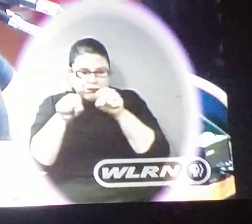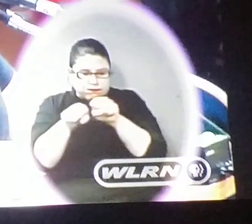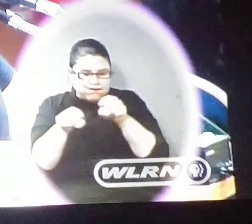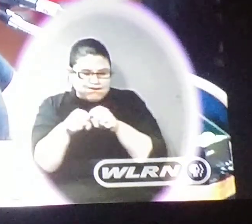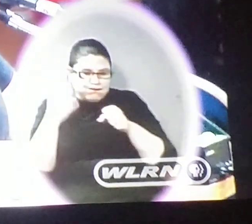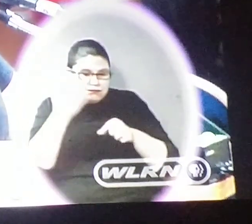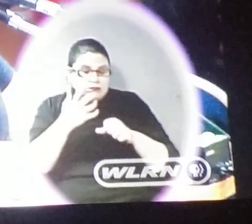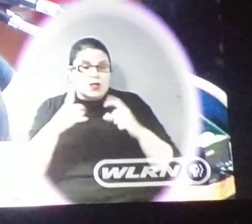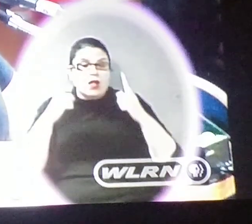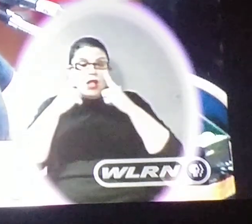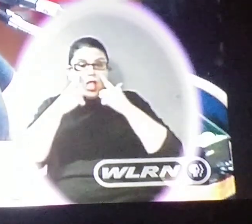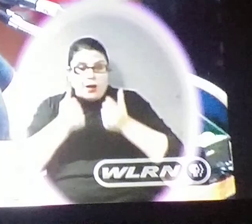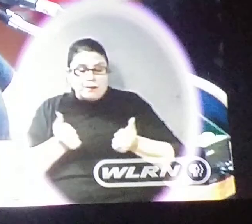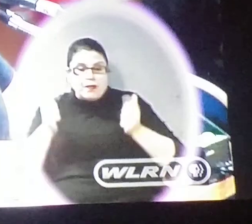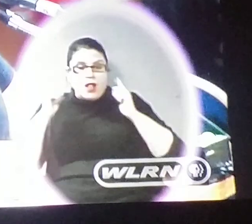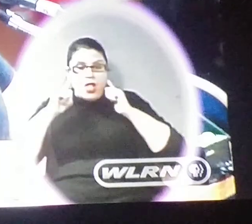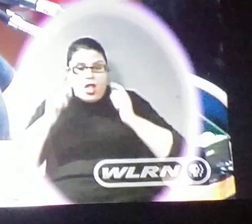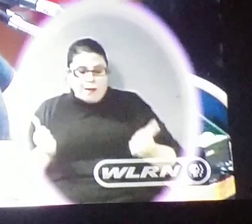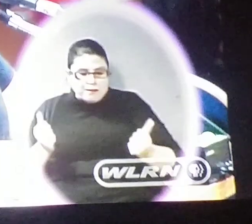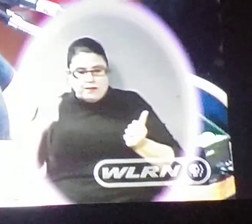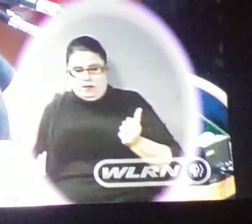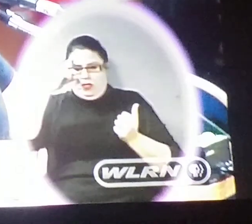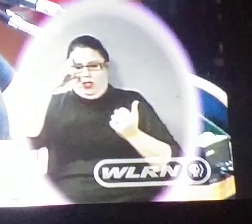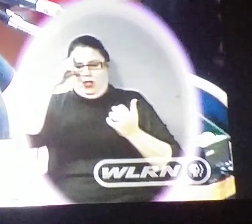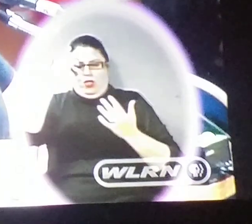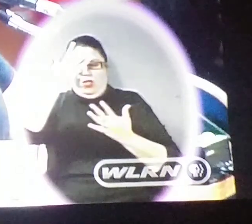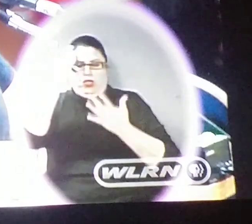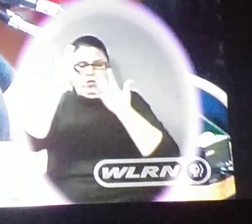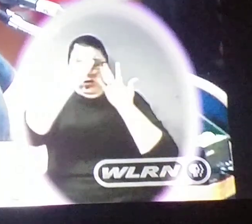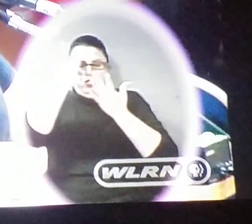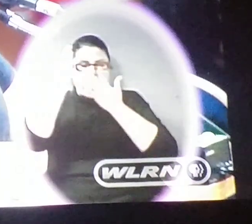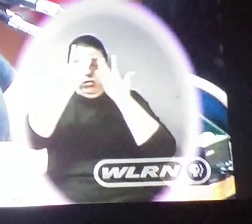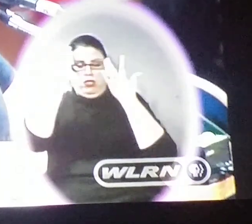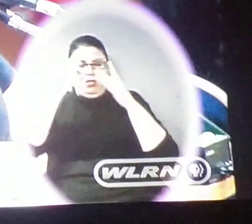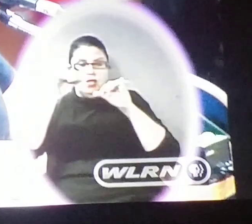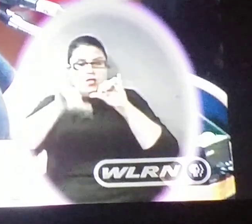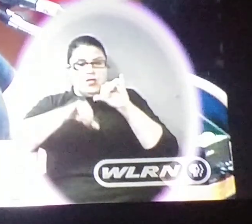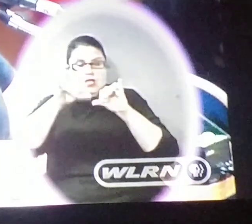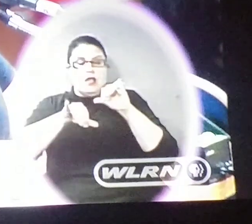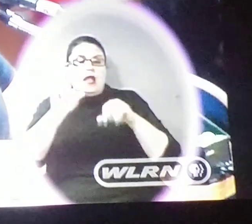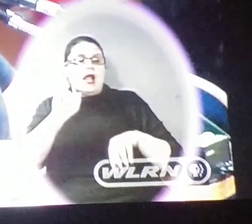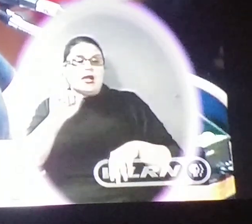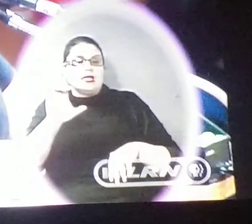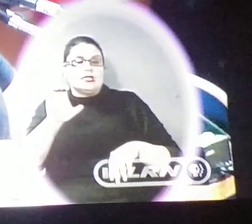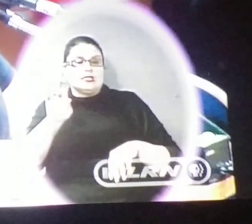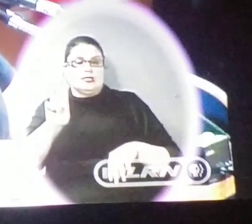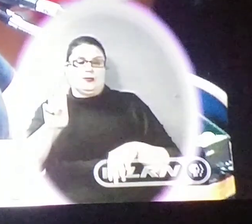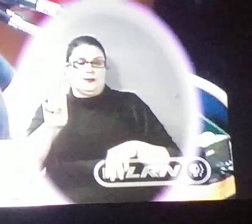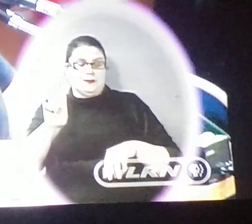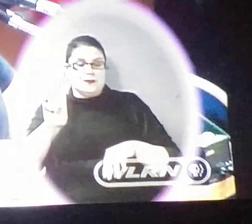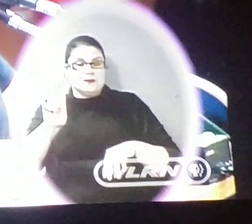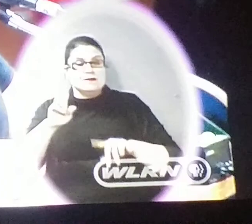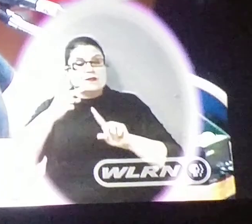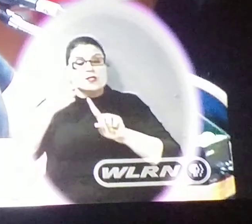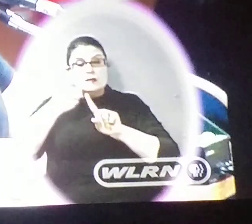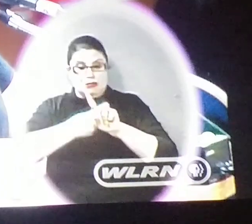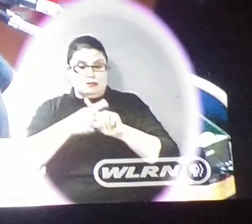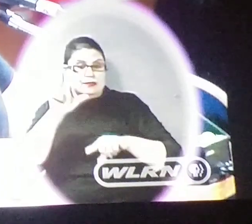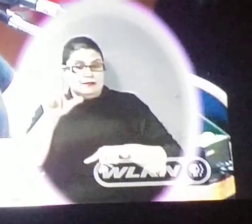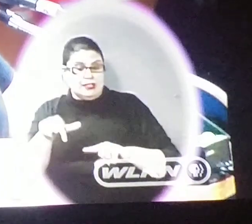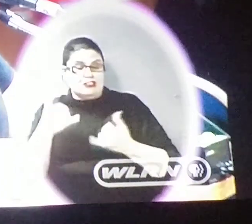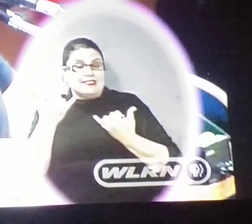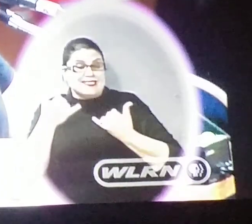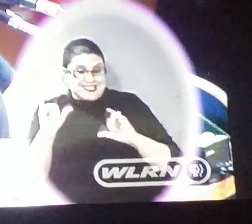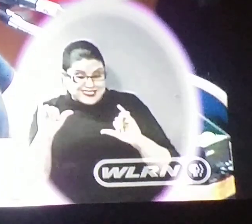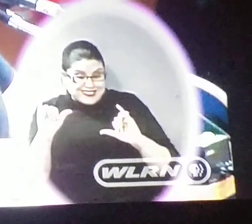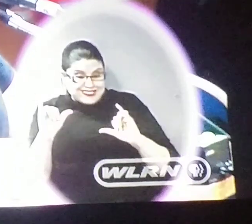vision and hearing, cognitive distortions, and had to spend several days in the ICU. 2 months later, she still has not regained